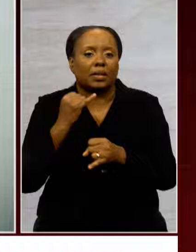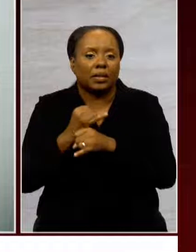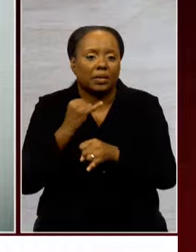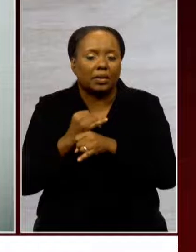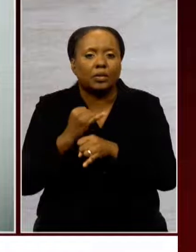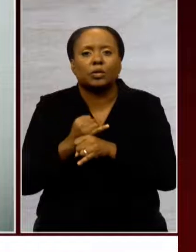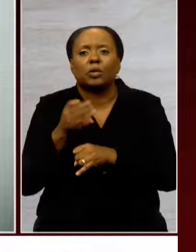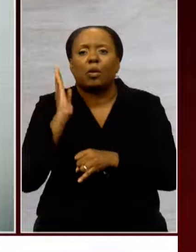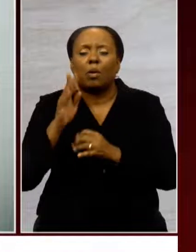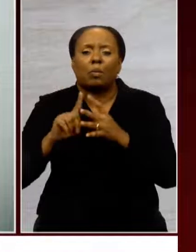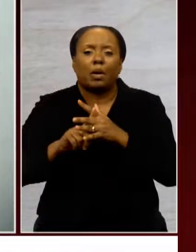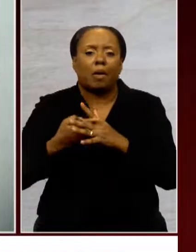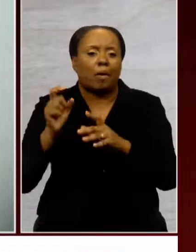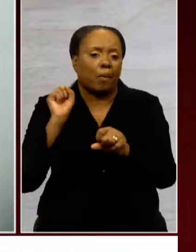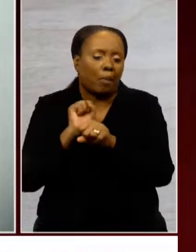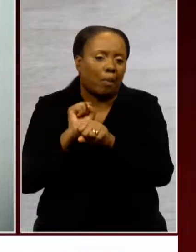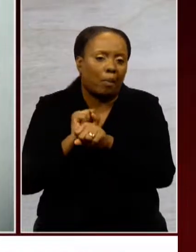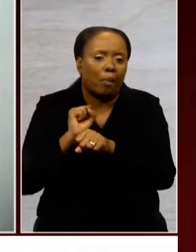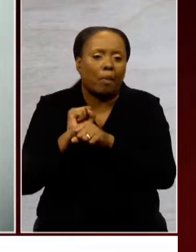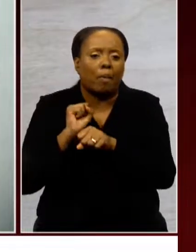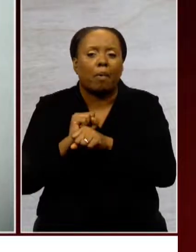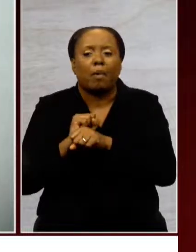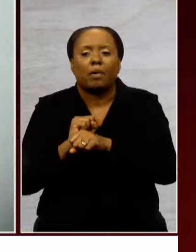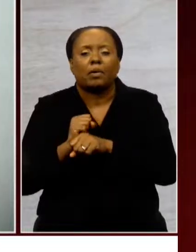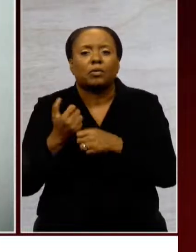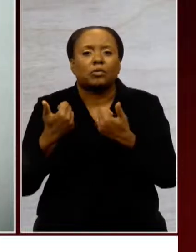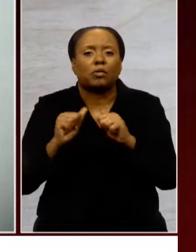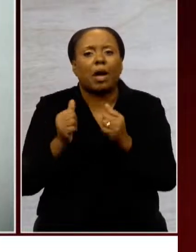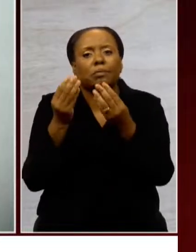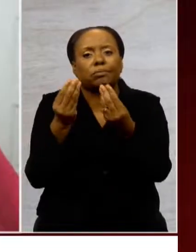begin to work on such solutions.